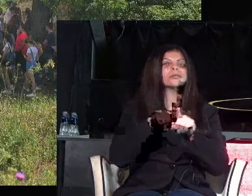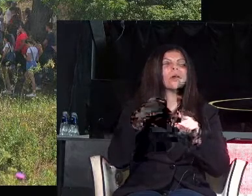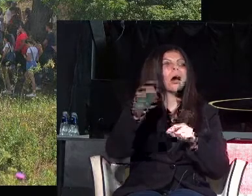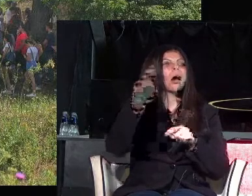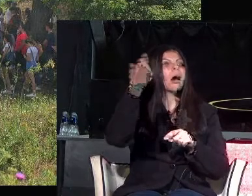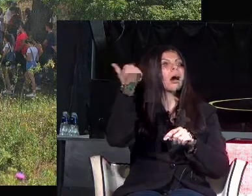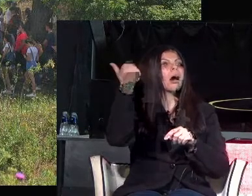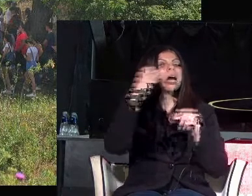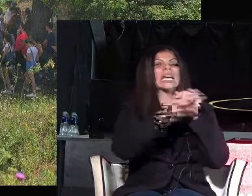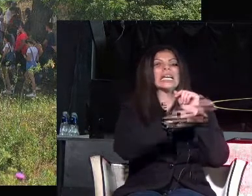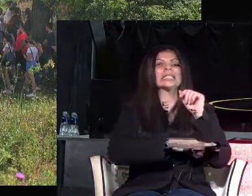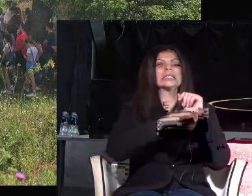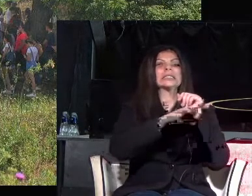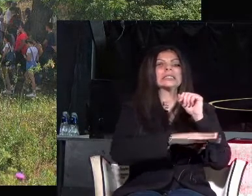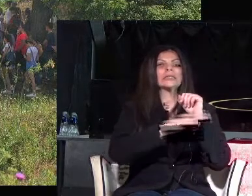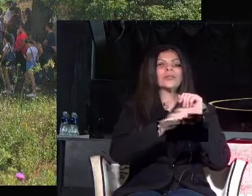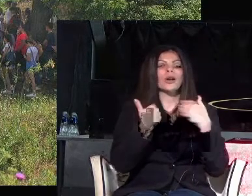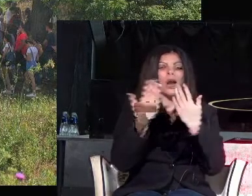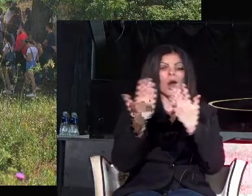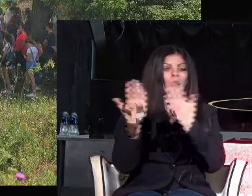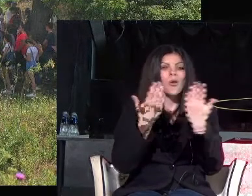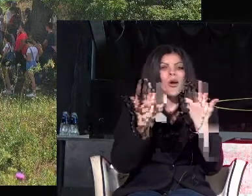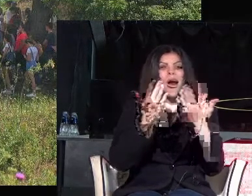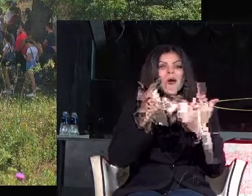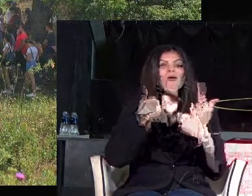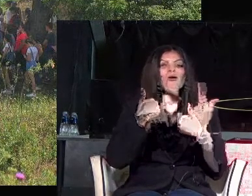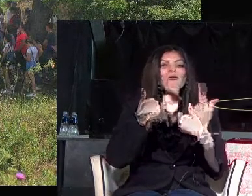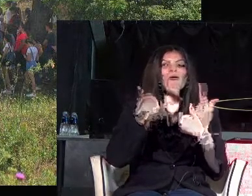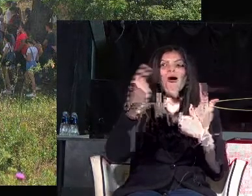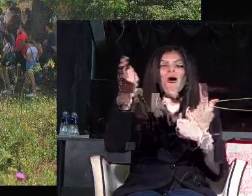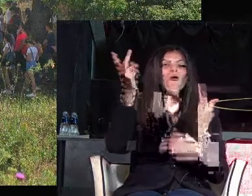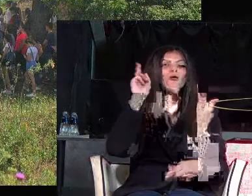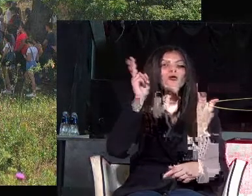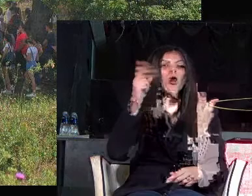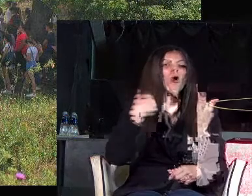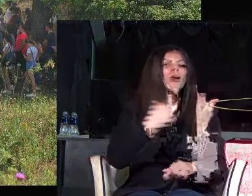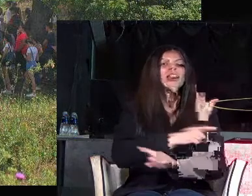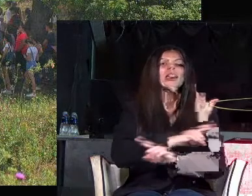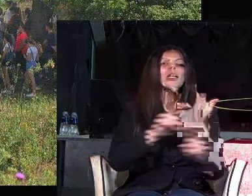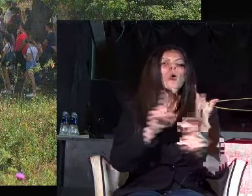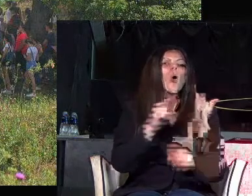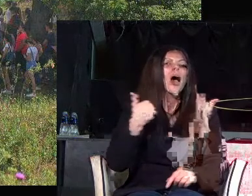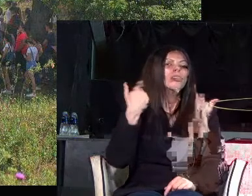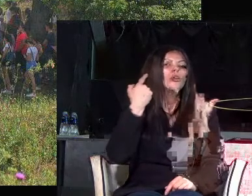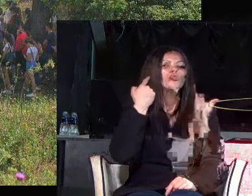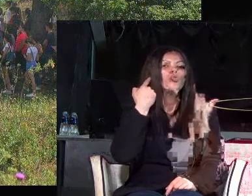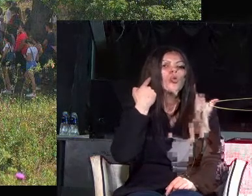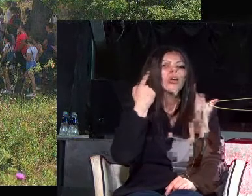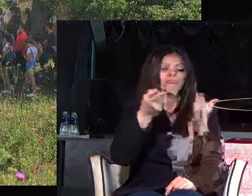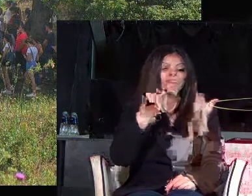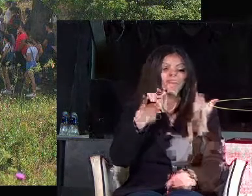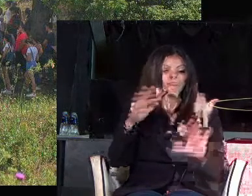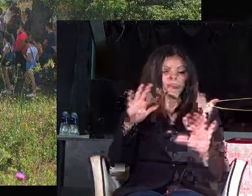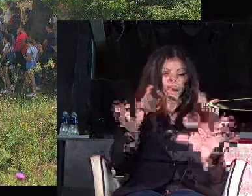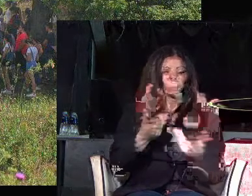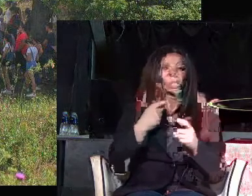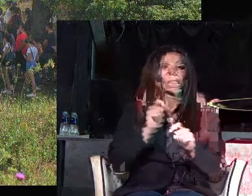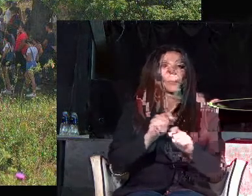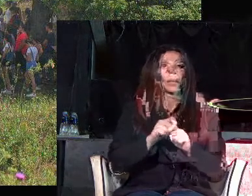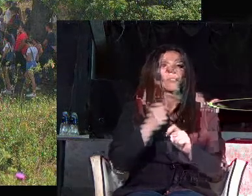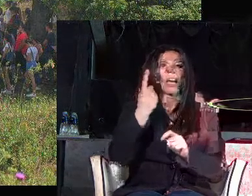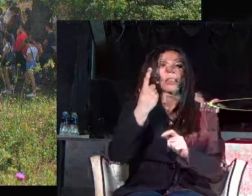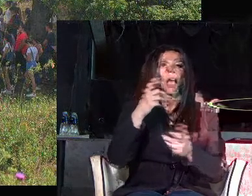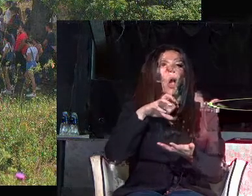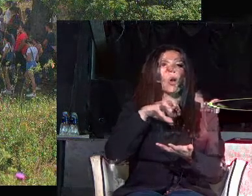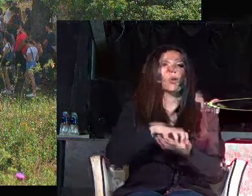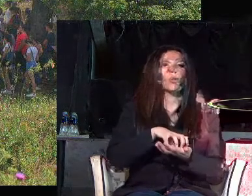for 150 high school students at the time. And I showed different parts of my research, different images,